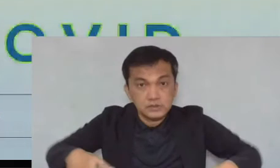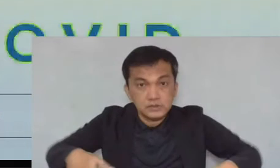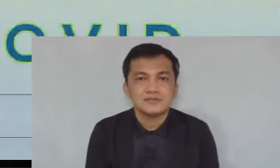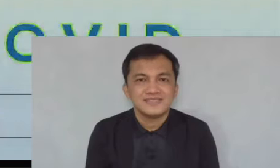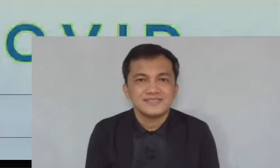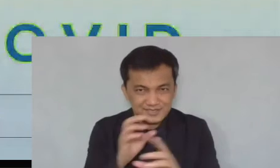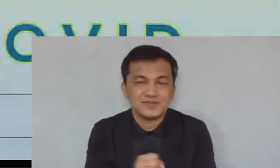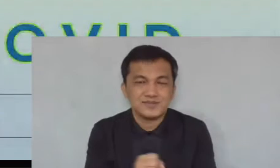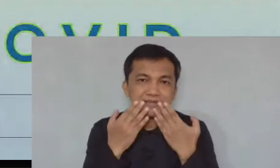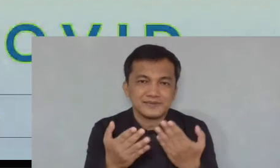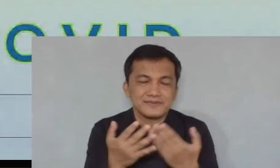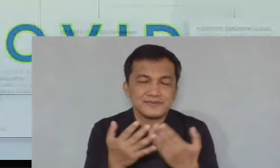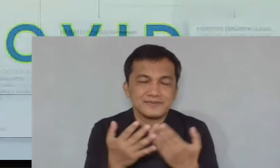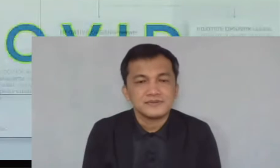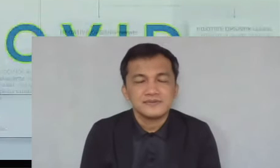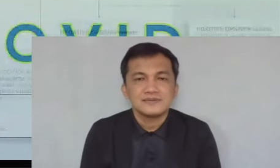That's all. Thank you very much.